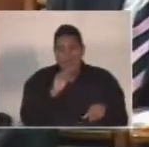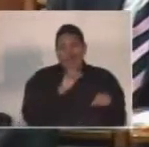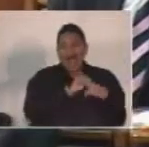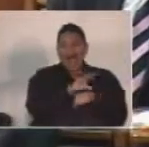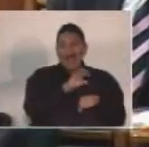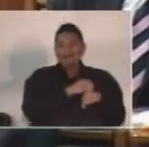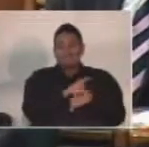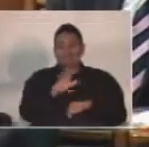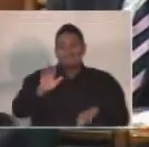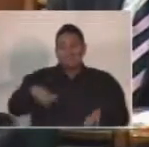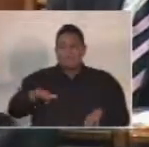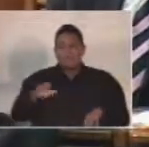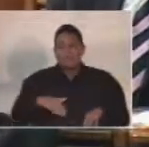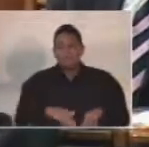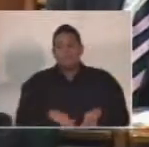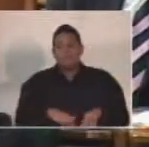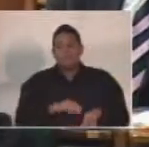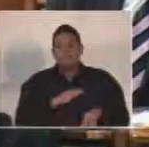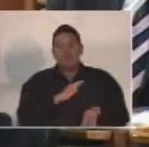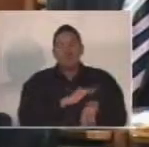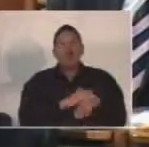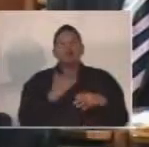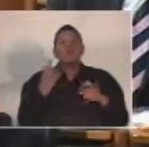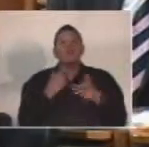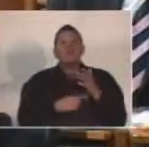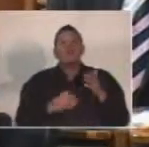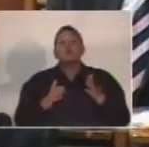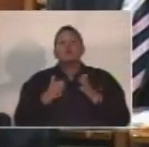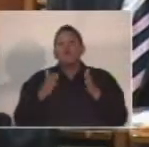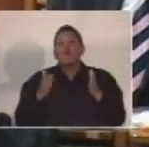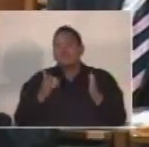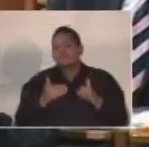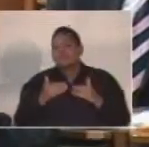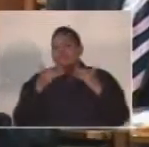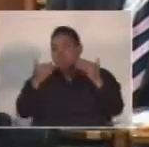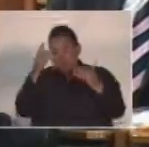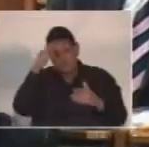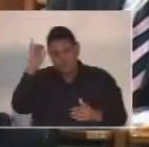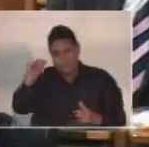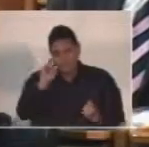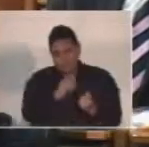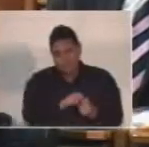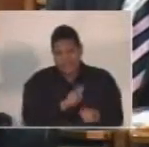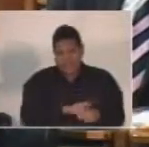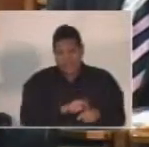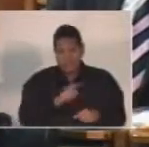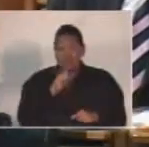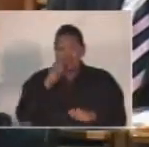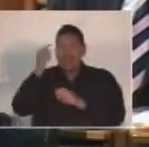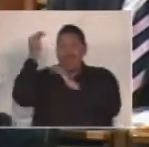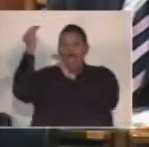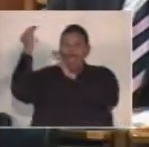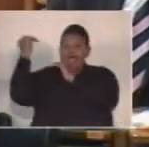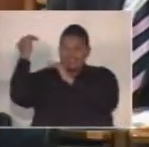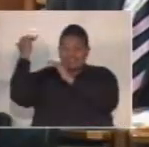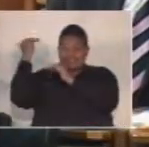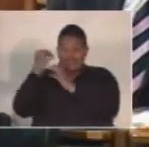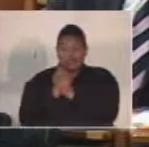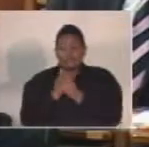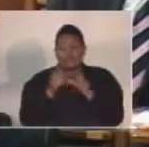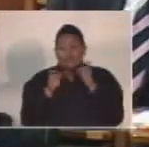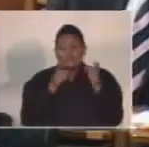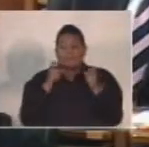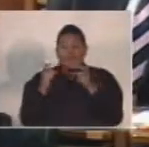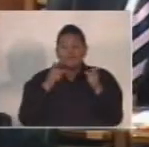the Cabinet on the way forward in that regard, and is expected to manage